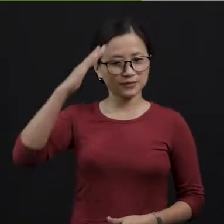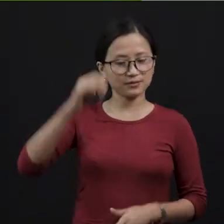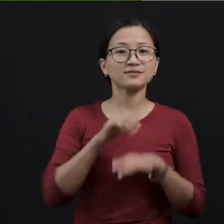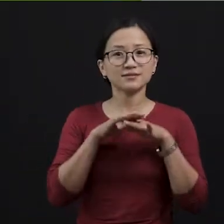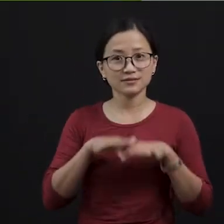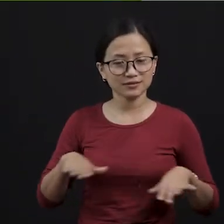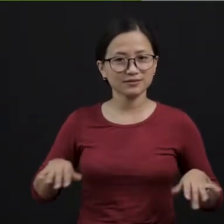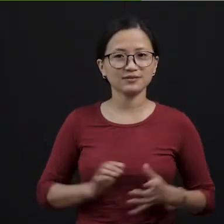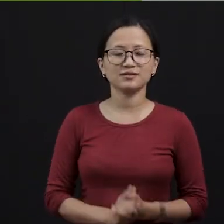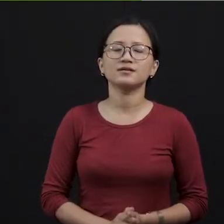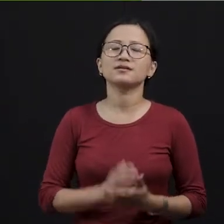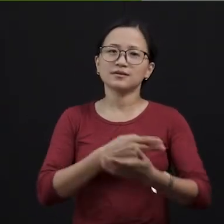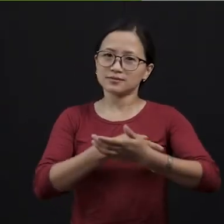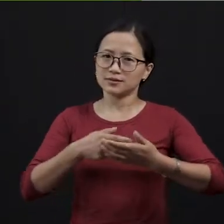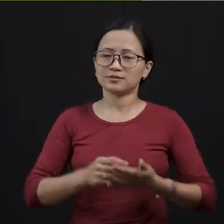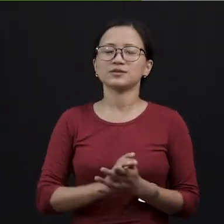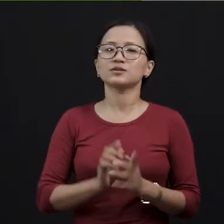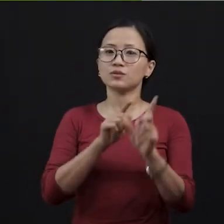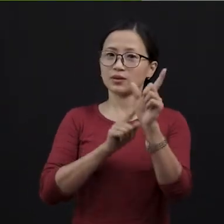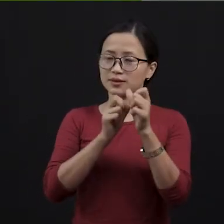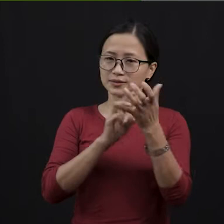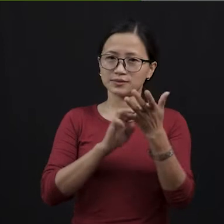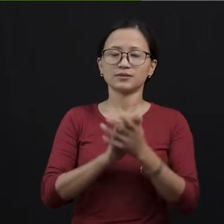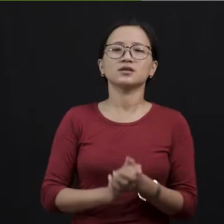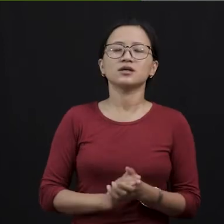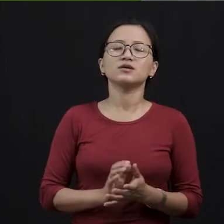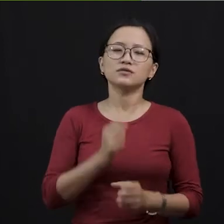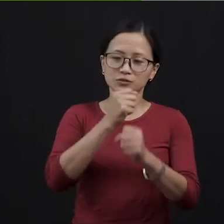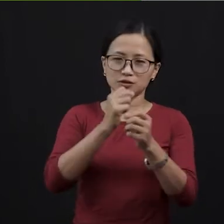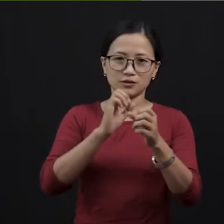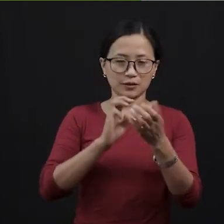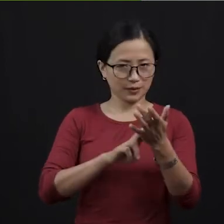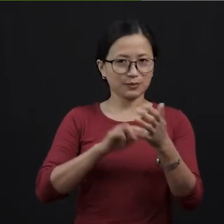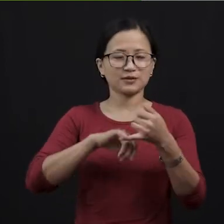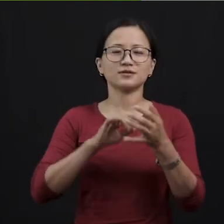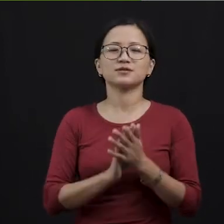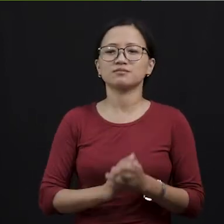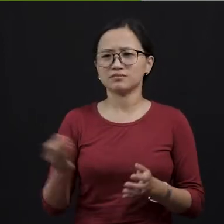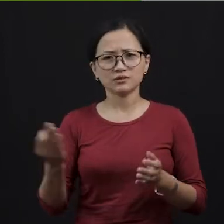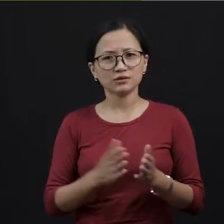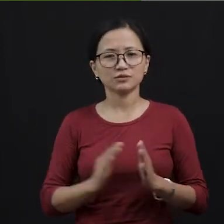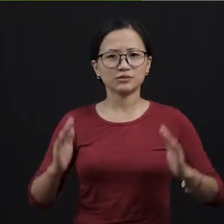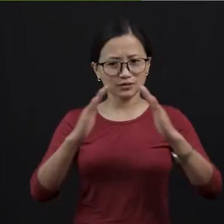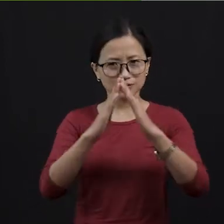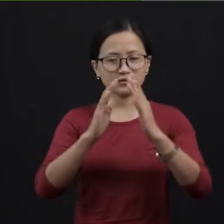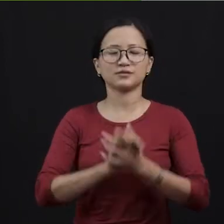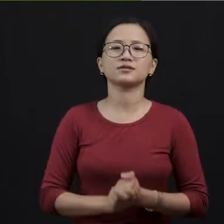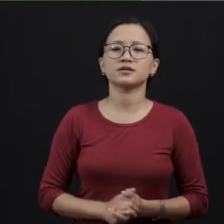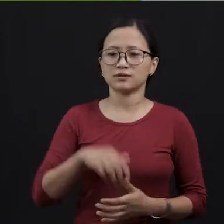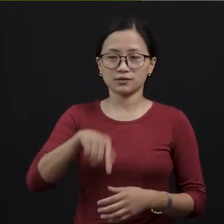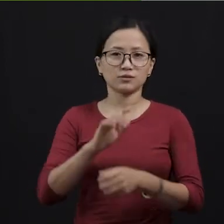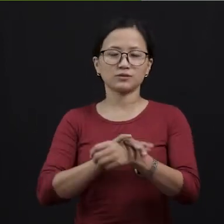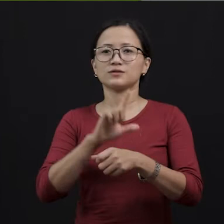Hello students, my name is Yanchibini Lao and I'm from GMS New Ministers Hill. I'm going to be your new